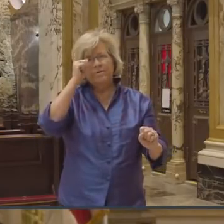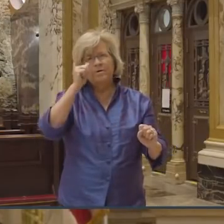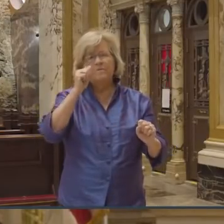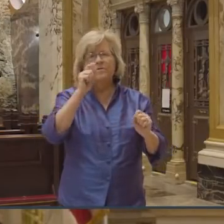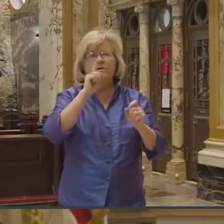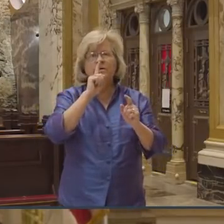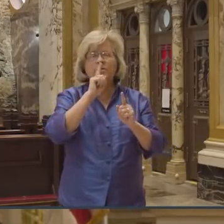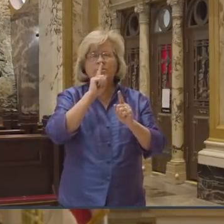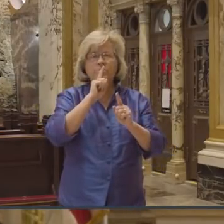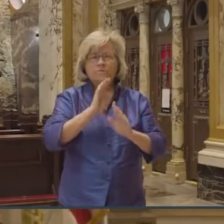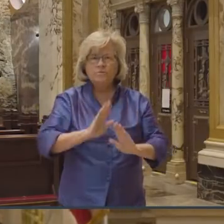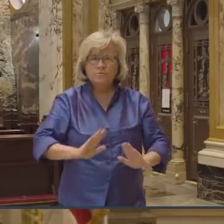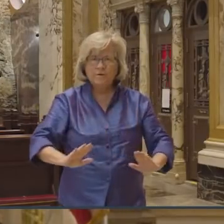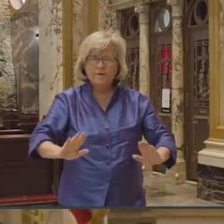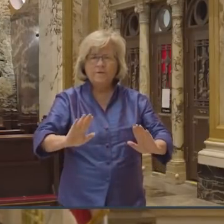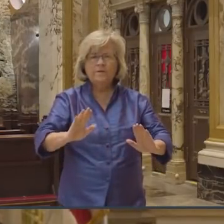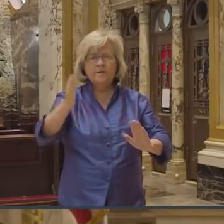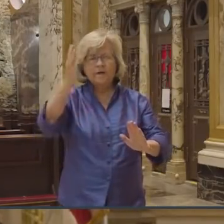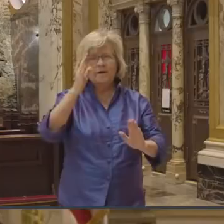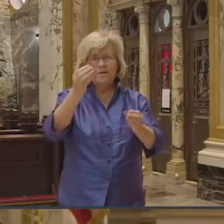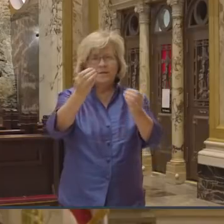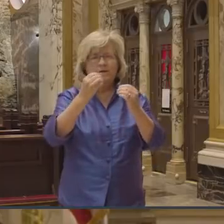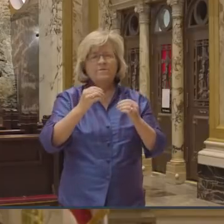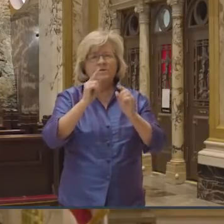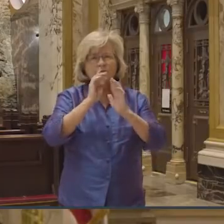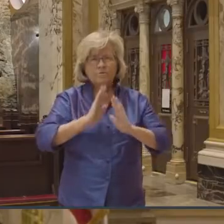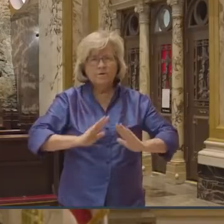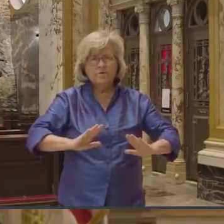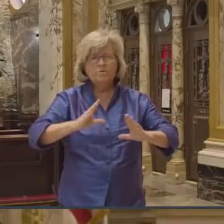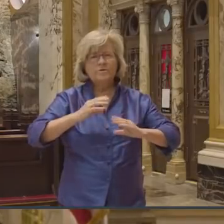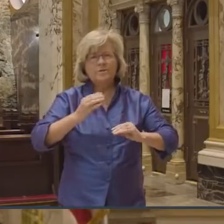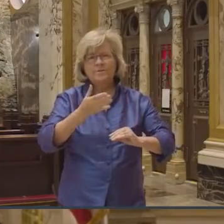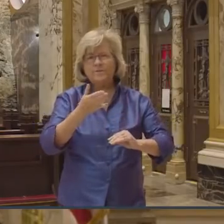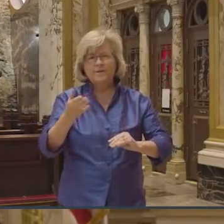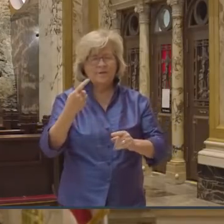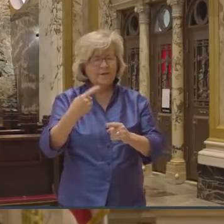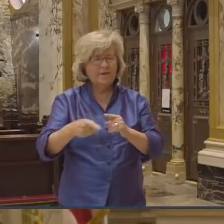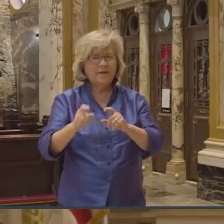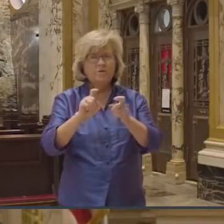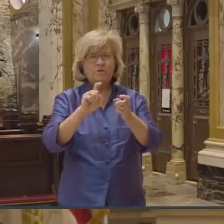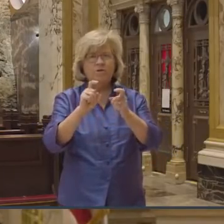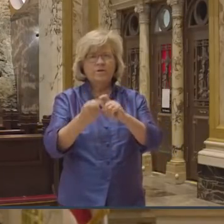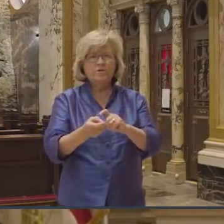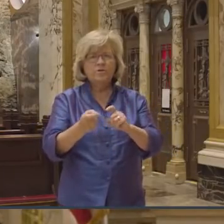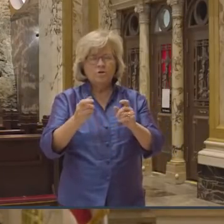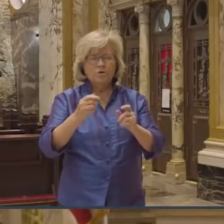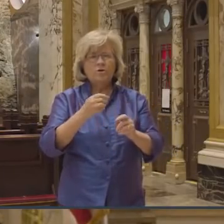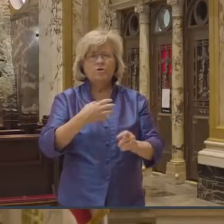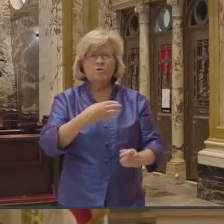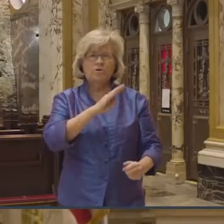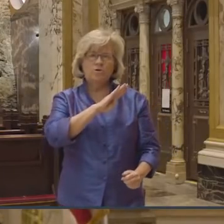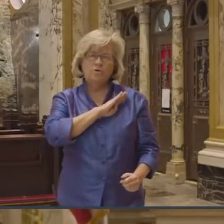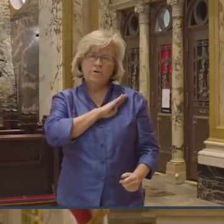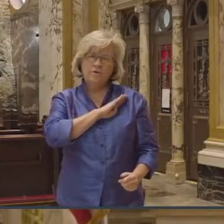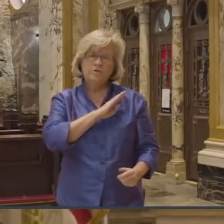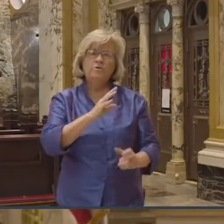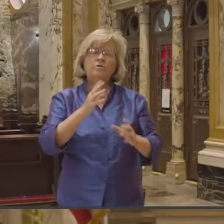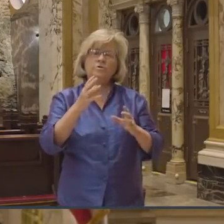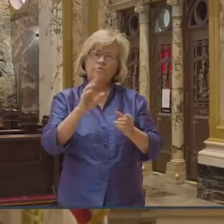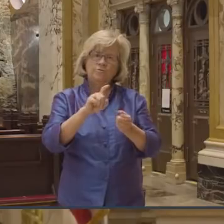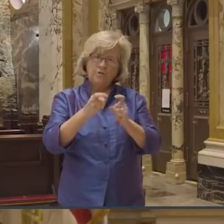Prayer. God, grant me the serenity to accept the things I cannot change, courage to change the things I